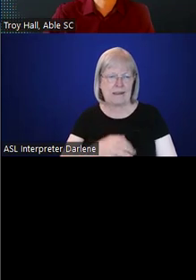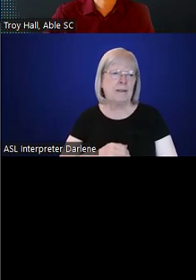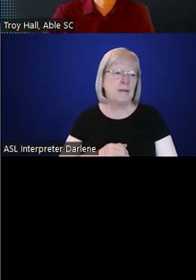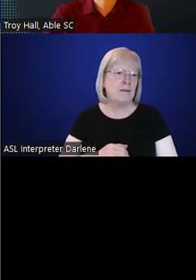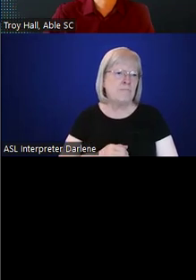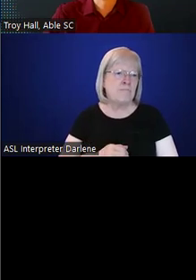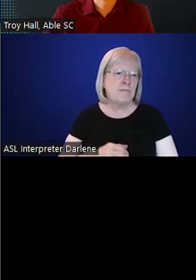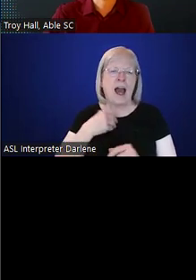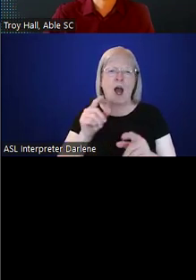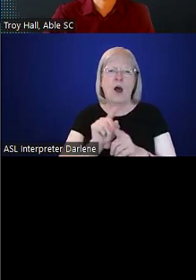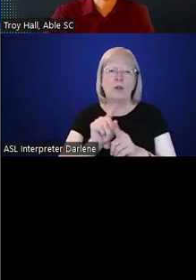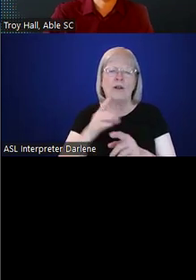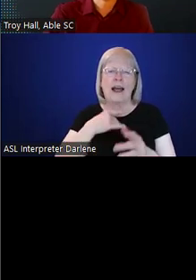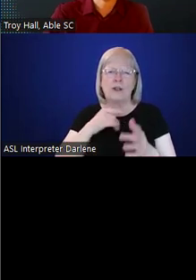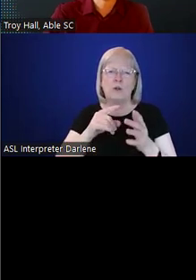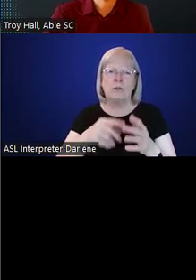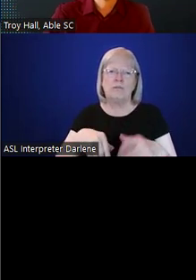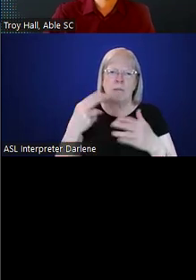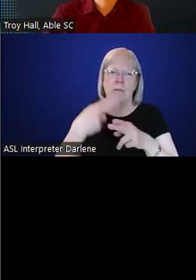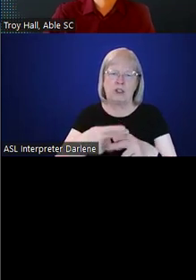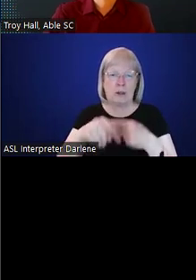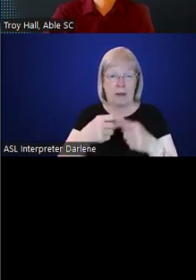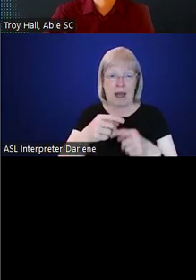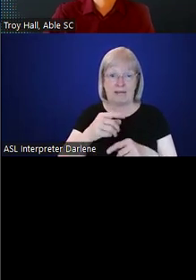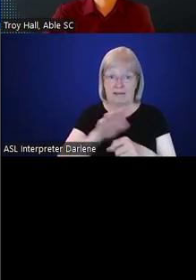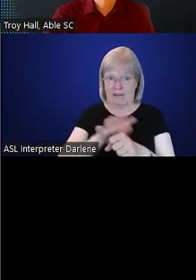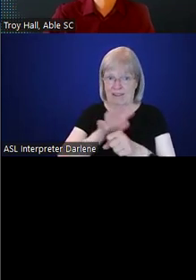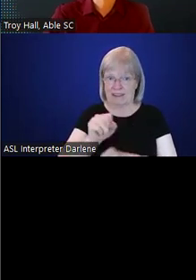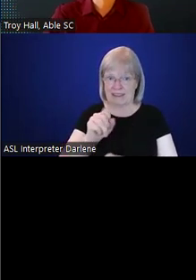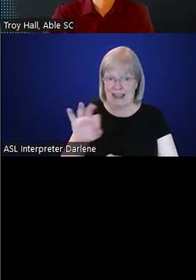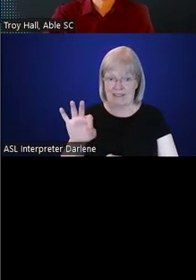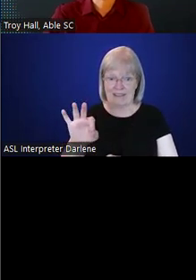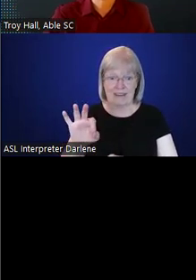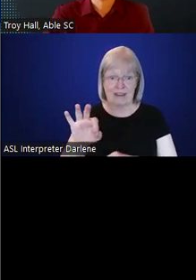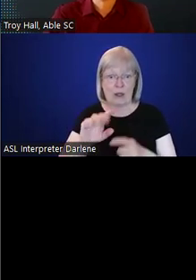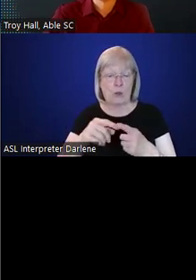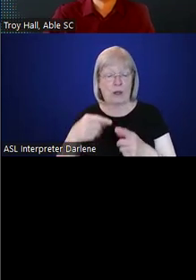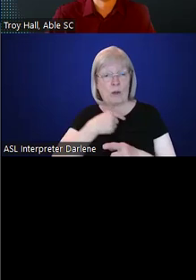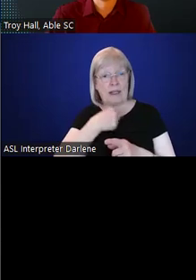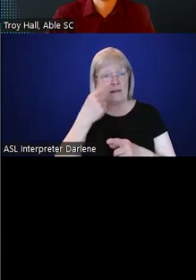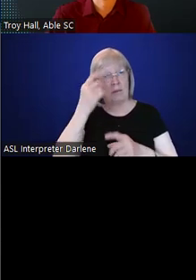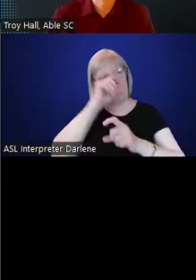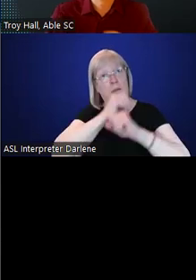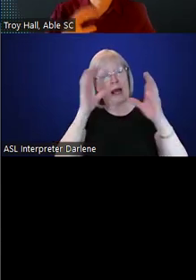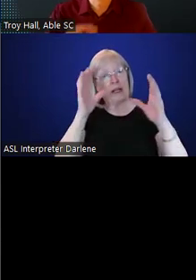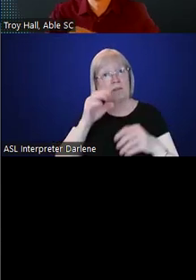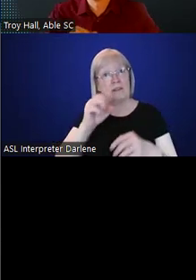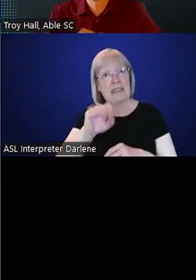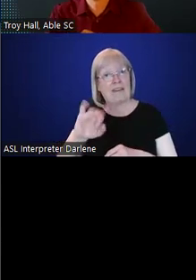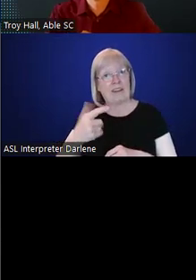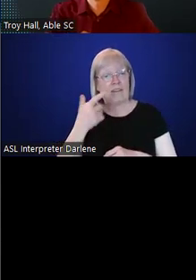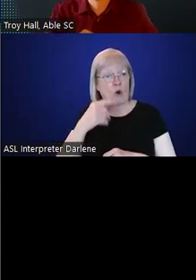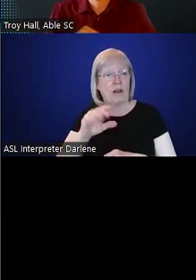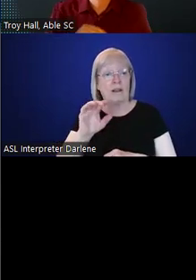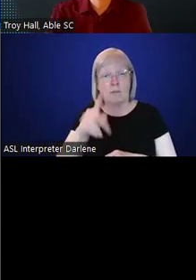to bring up this note when it comes to staffing. When we're thinking about staffing for pre-eds, especially as a Center for